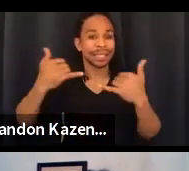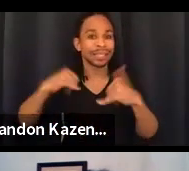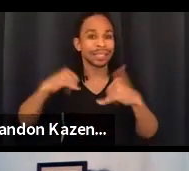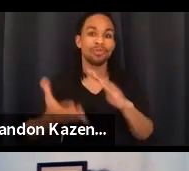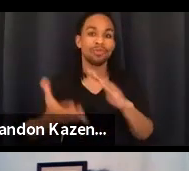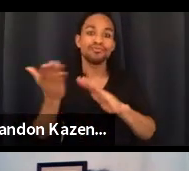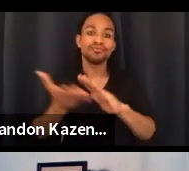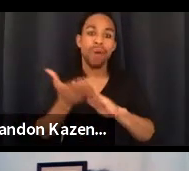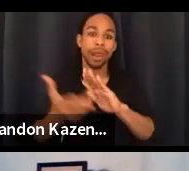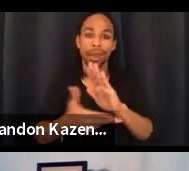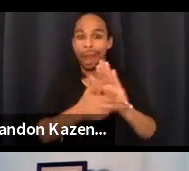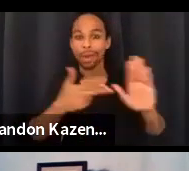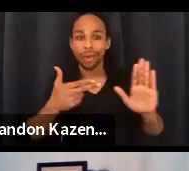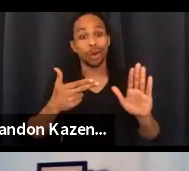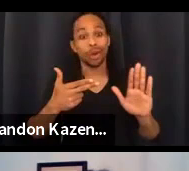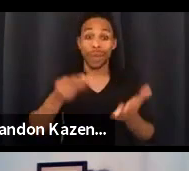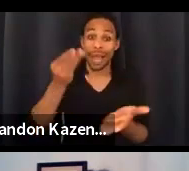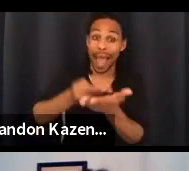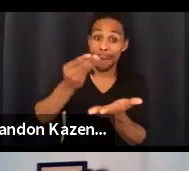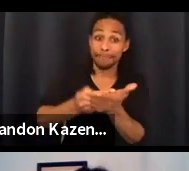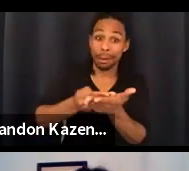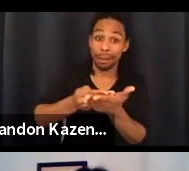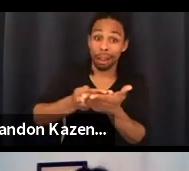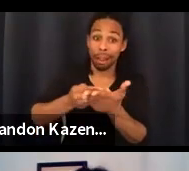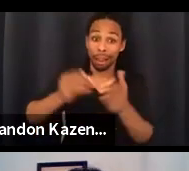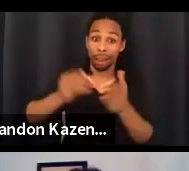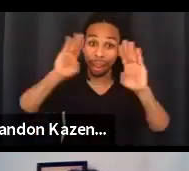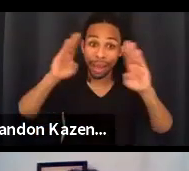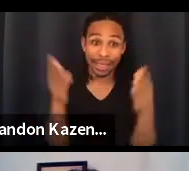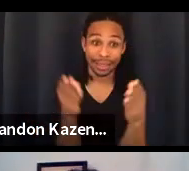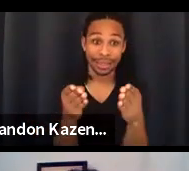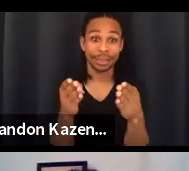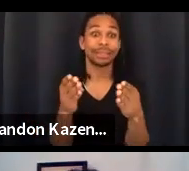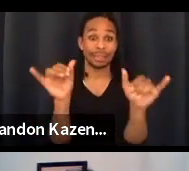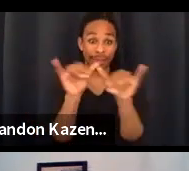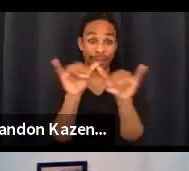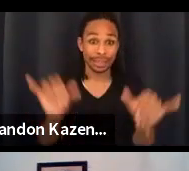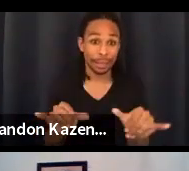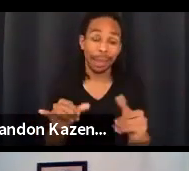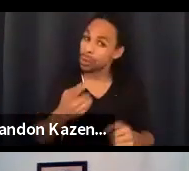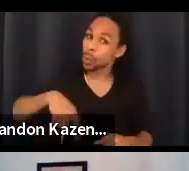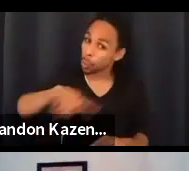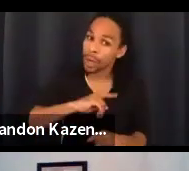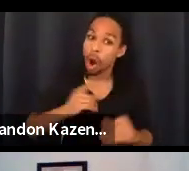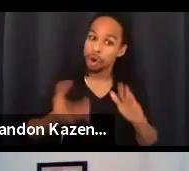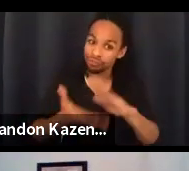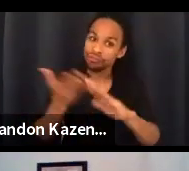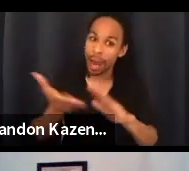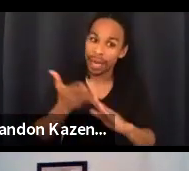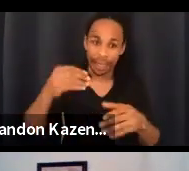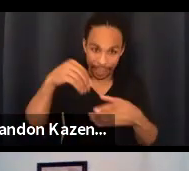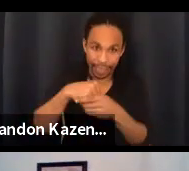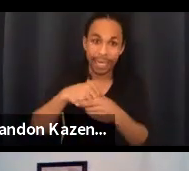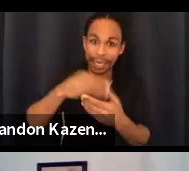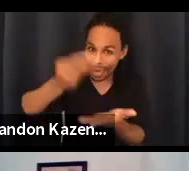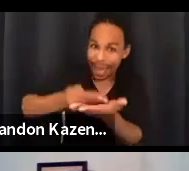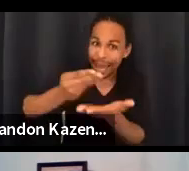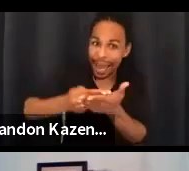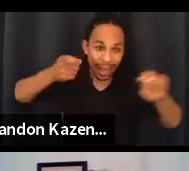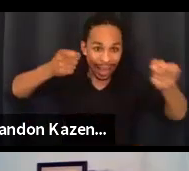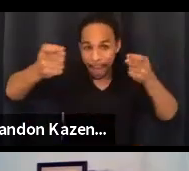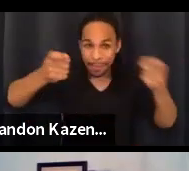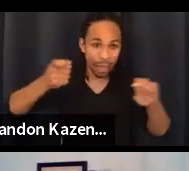know, the sad truth is that we're running in that way, and that's why we're here, but want to internally with the dancers work